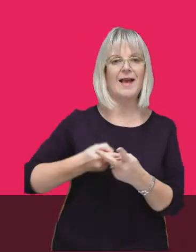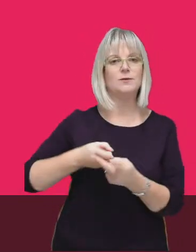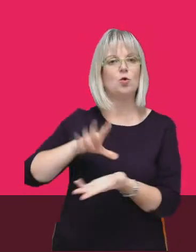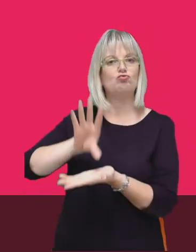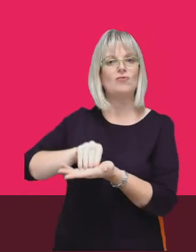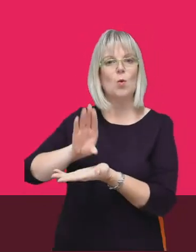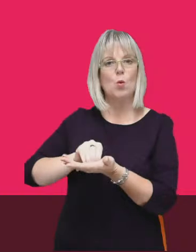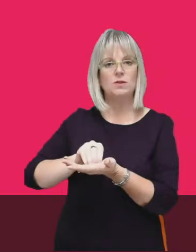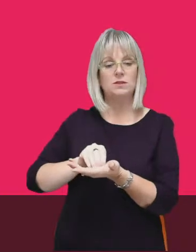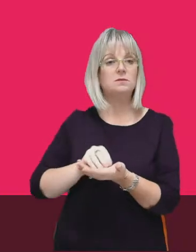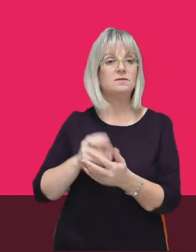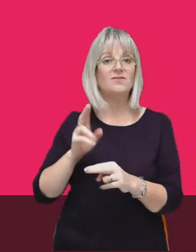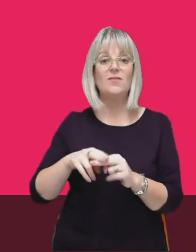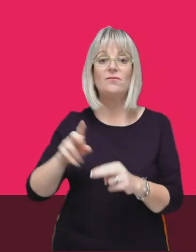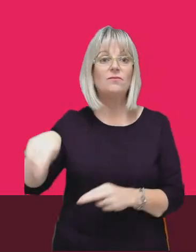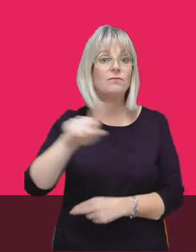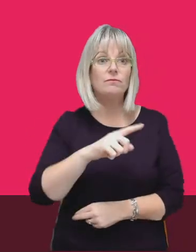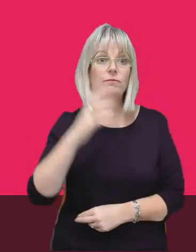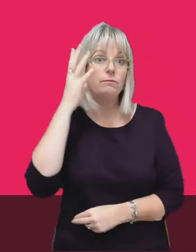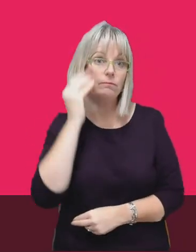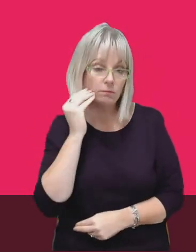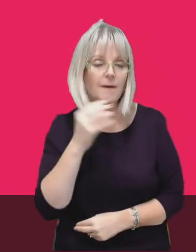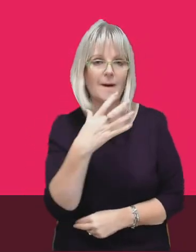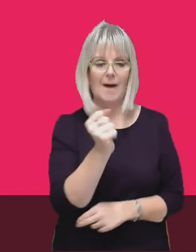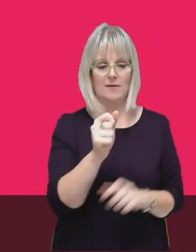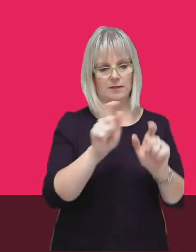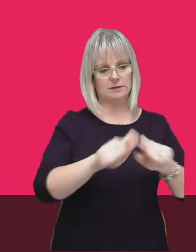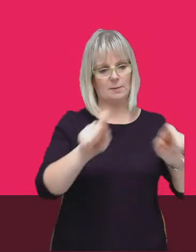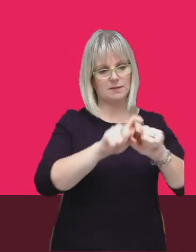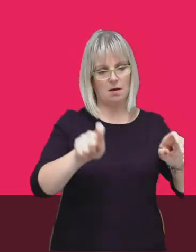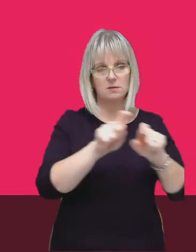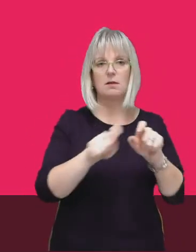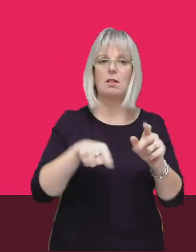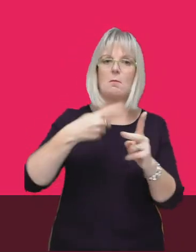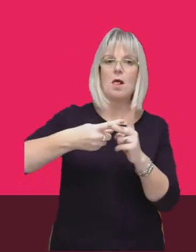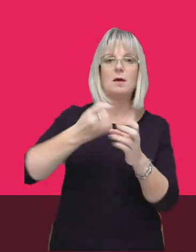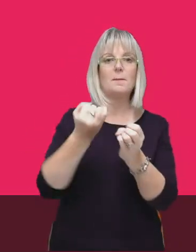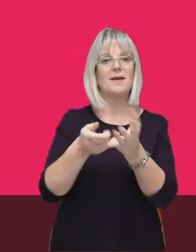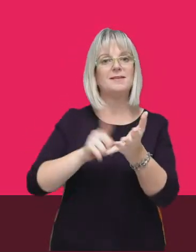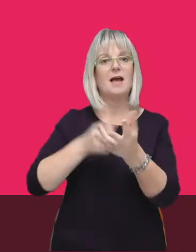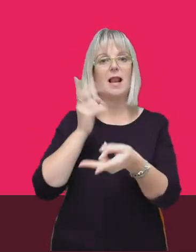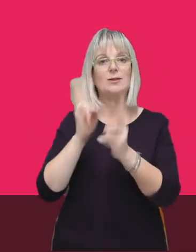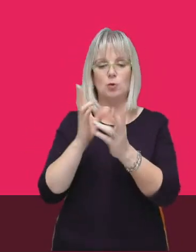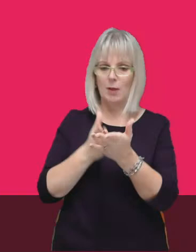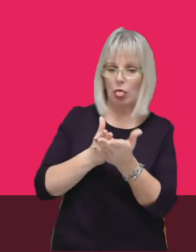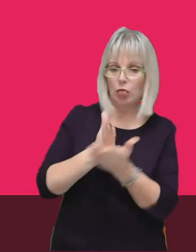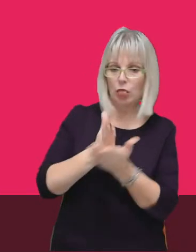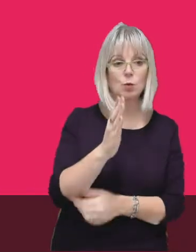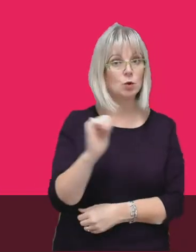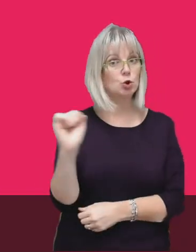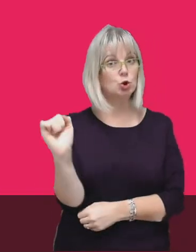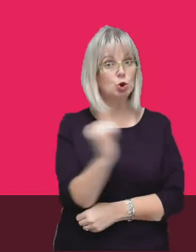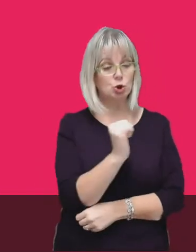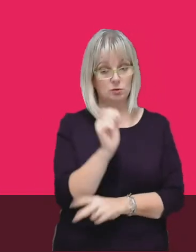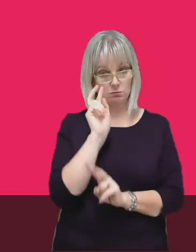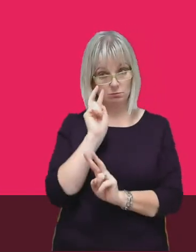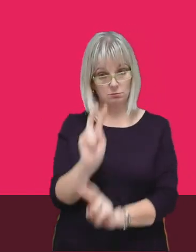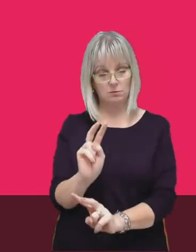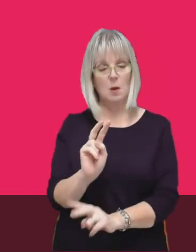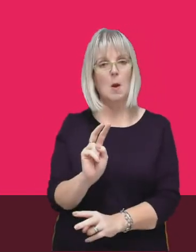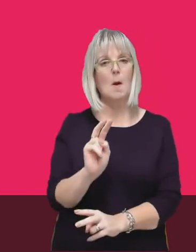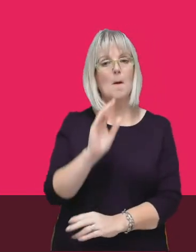as well as a British Sign Language interpreter joining us for the whole evening, who should be visible to you in the bottom right-hand corner of your